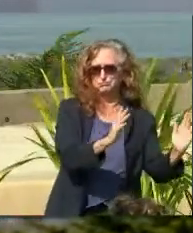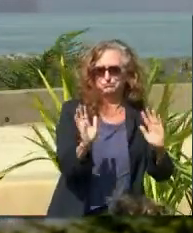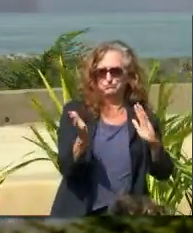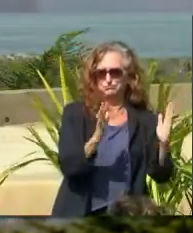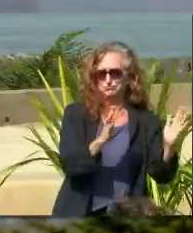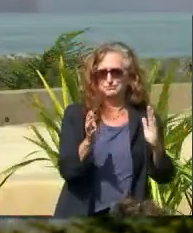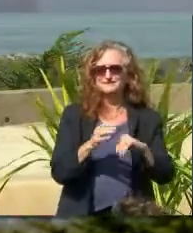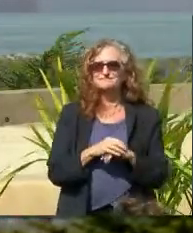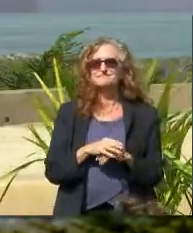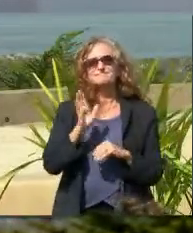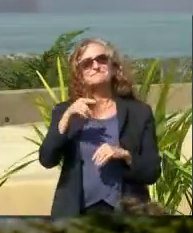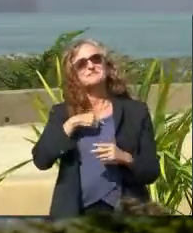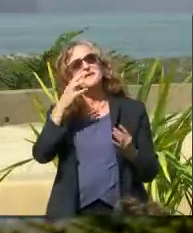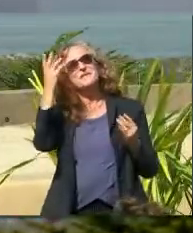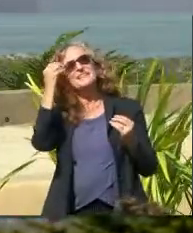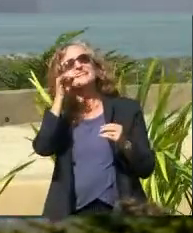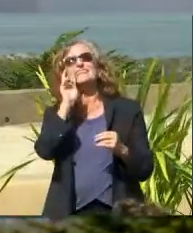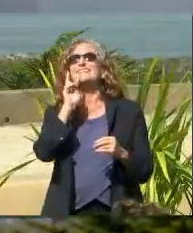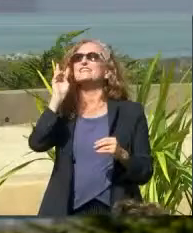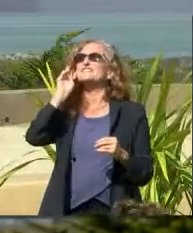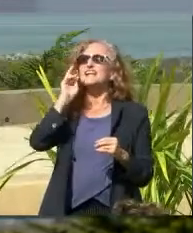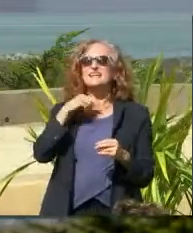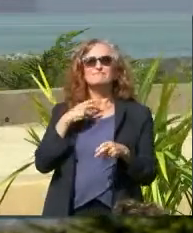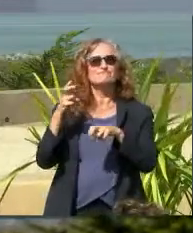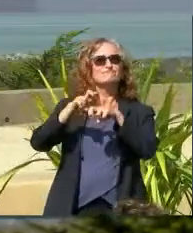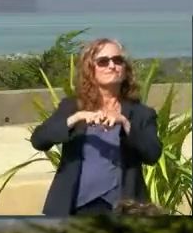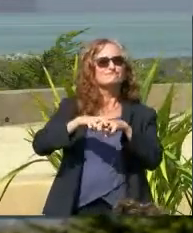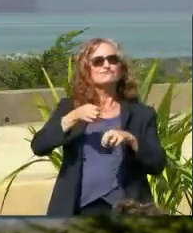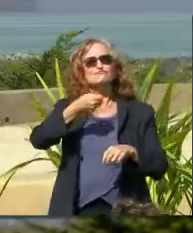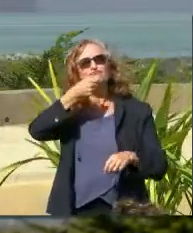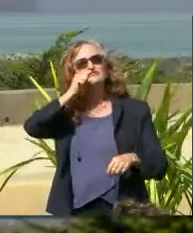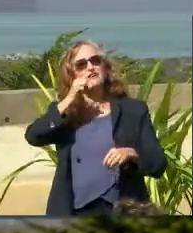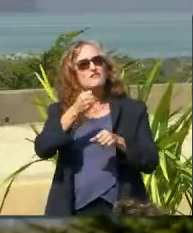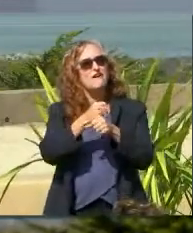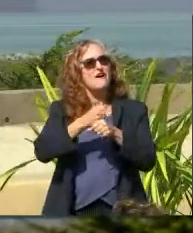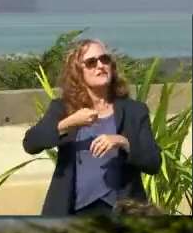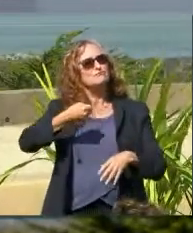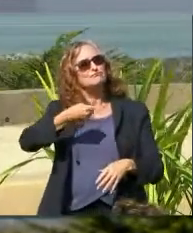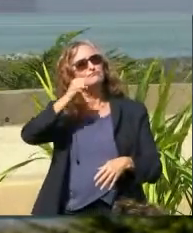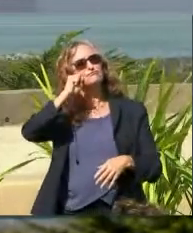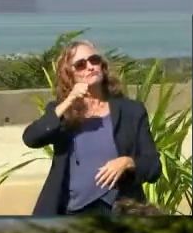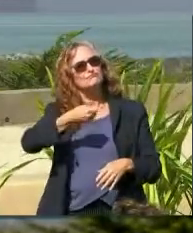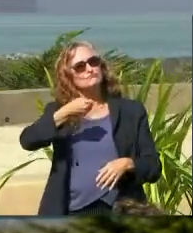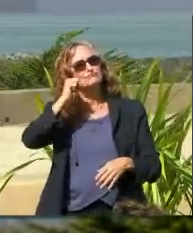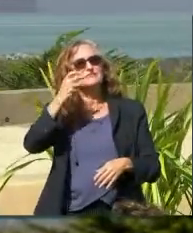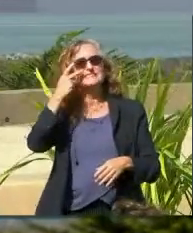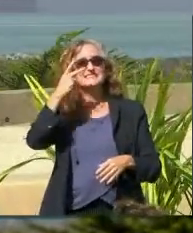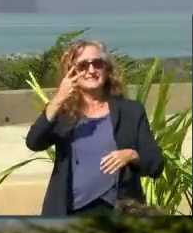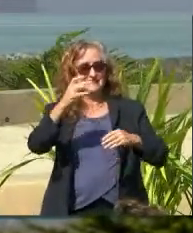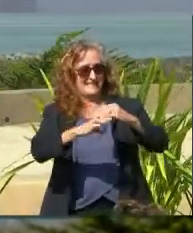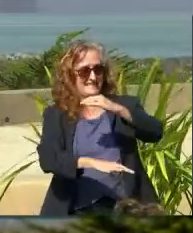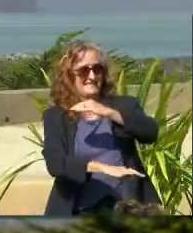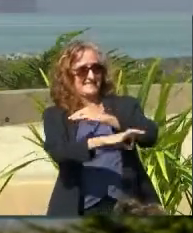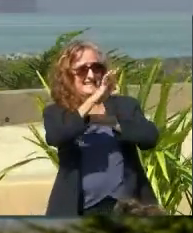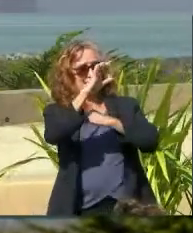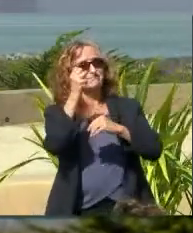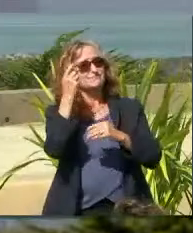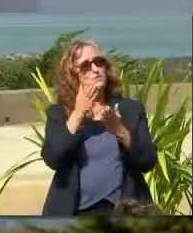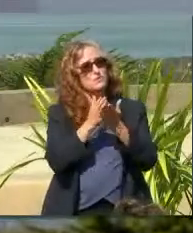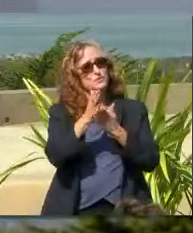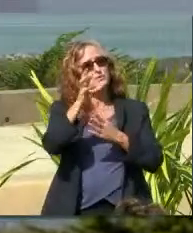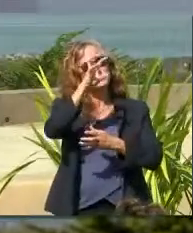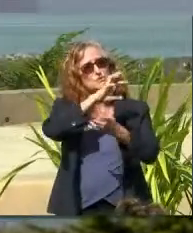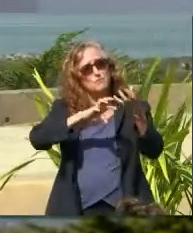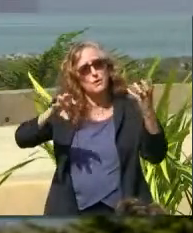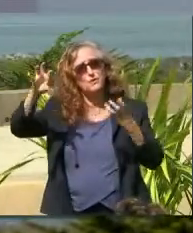say the other day. I was sitting out having coffee in the morning watching the sun come up through the smoke, and I have a view of Mount Rainier,